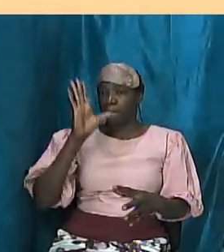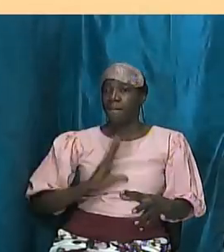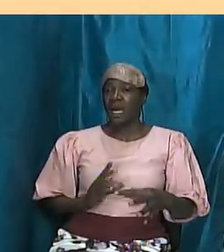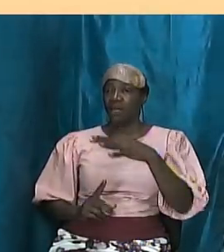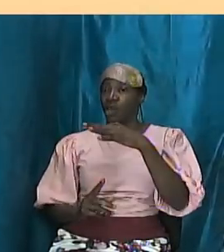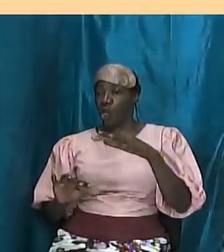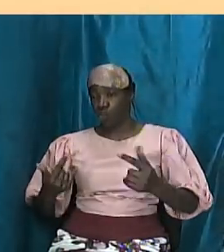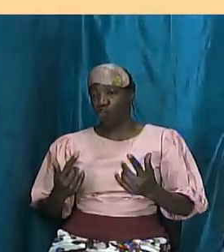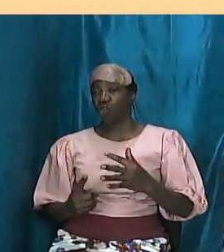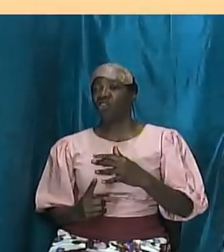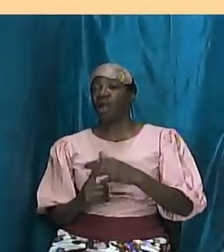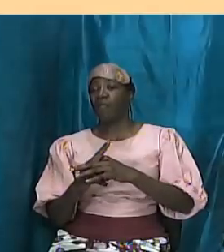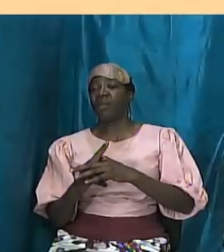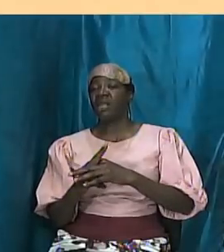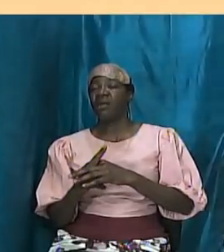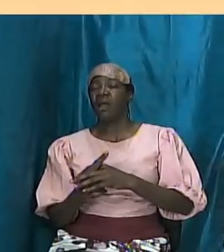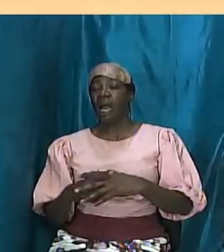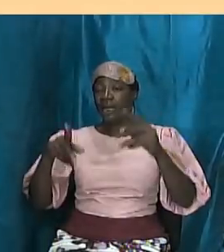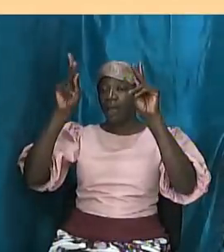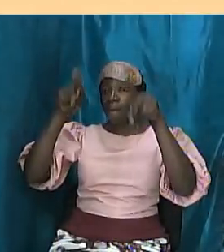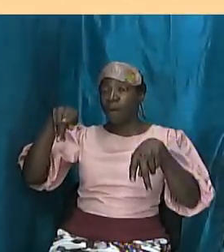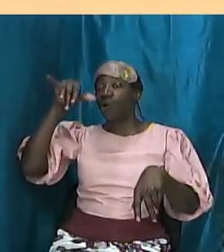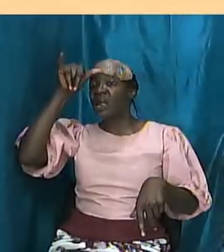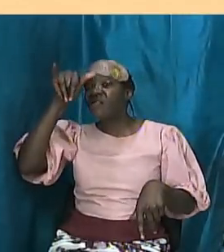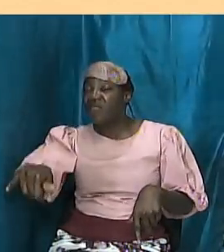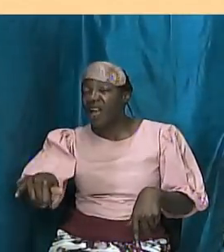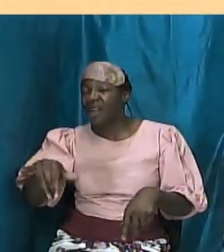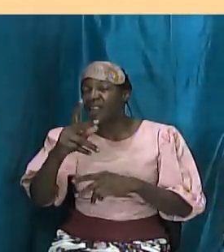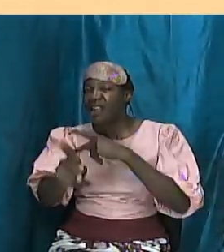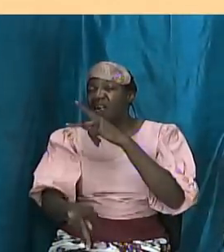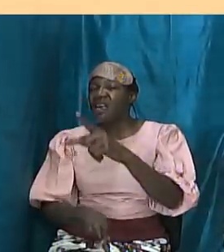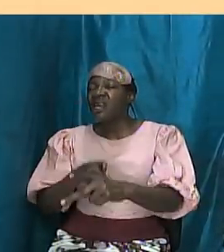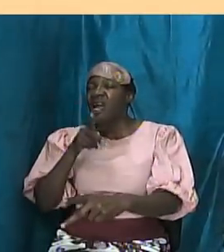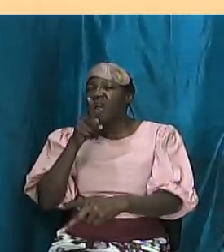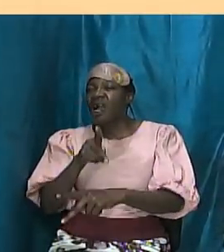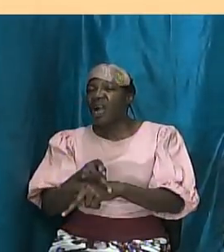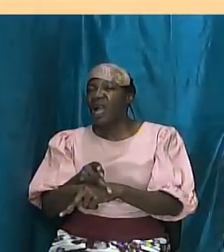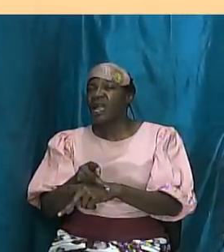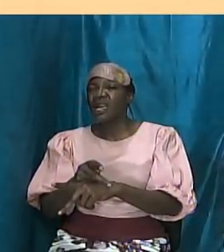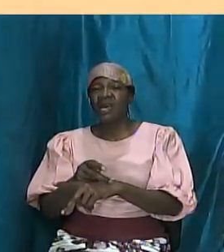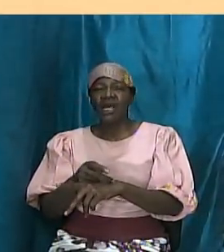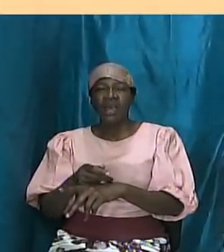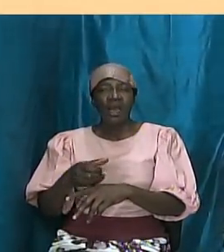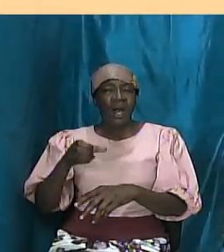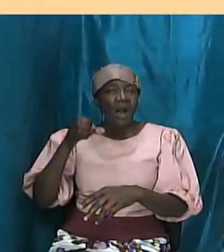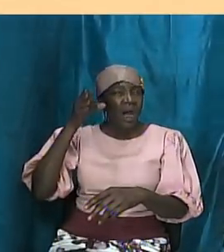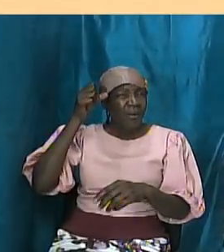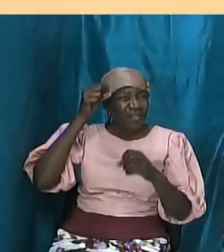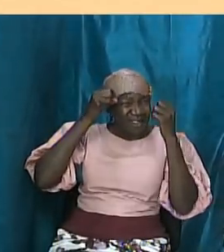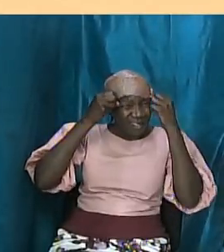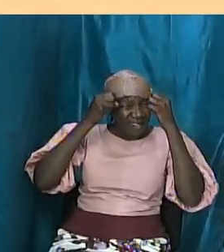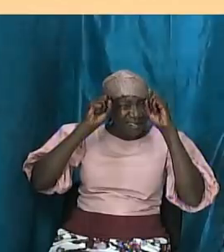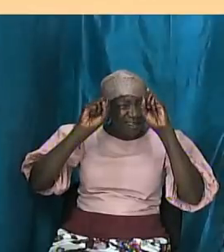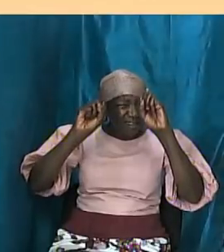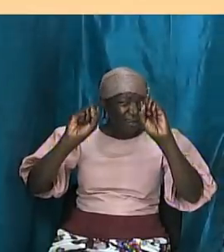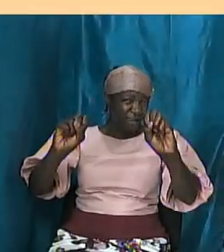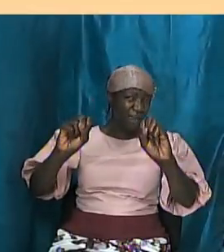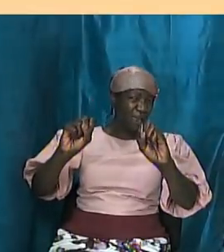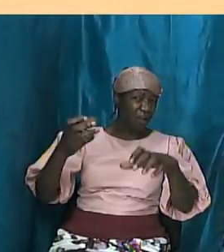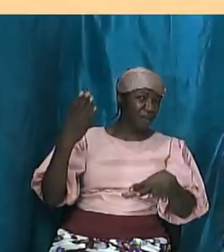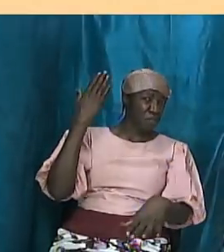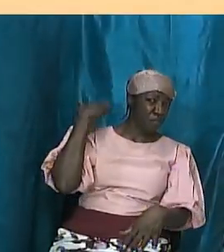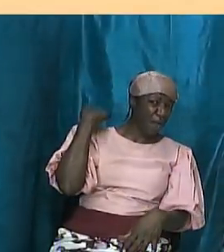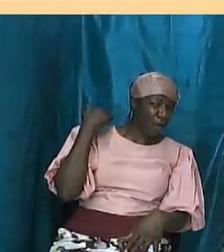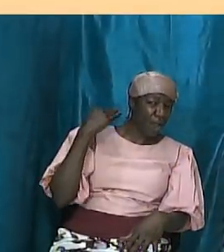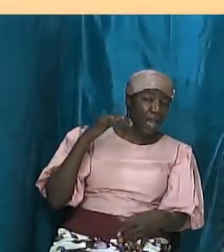And they have rooted that in a kind of scientific background so that those that